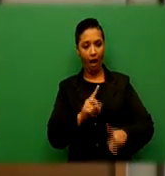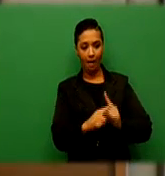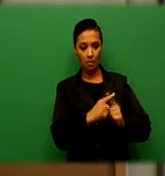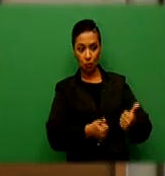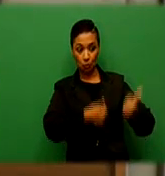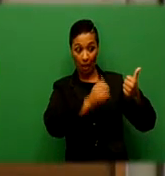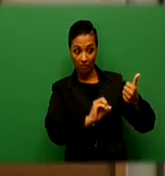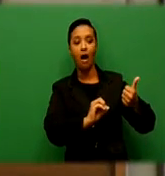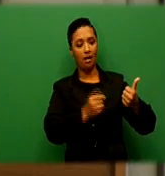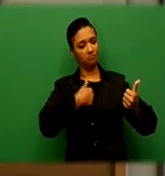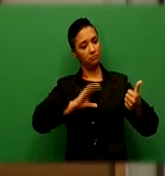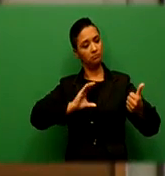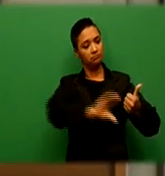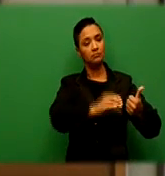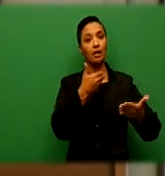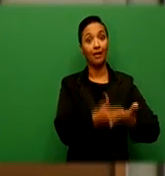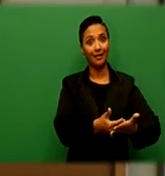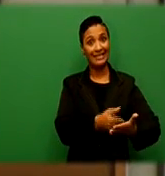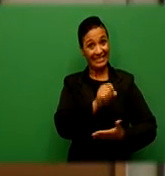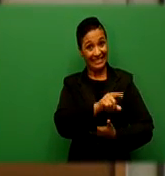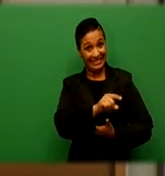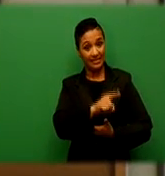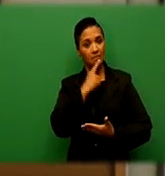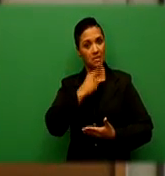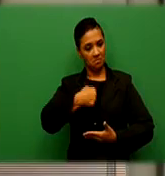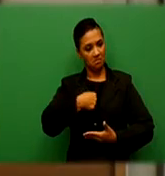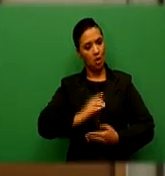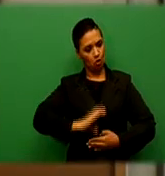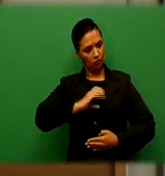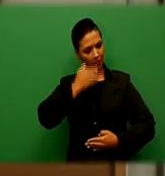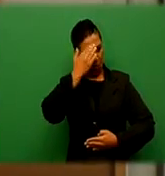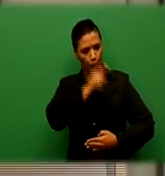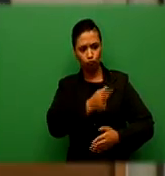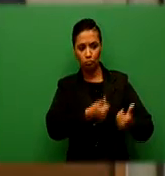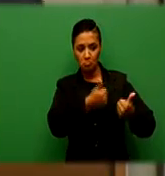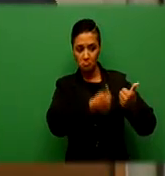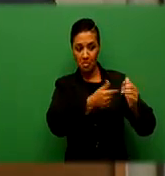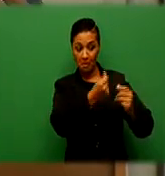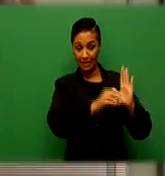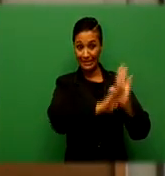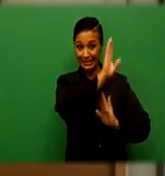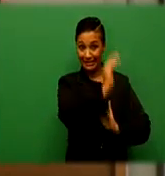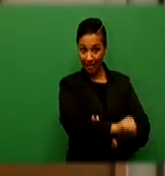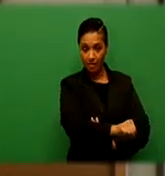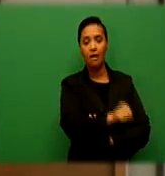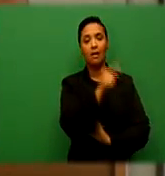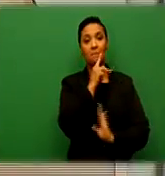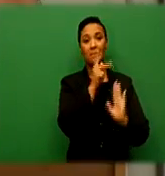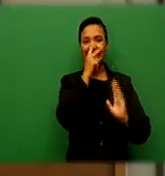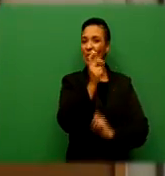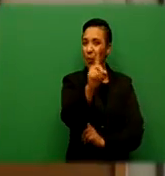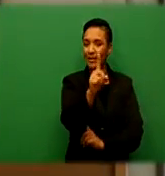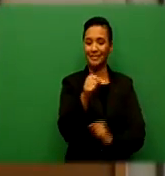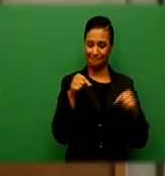of confidence is actually a very important one. And the more you create a policy environment